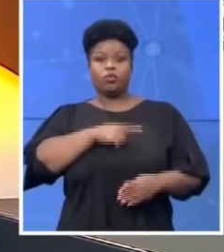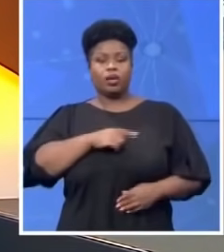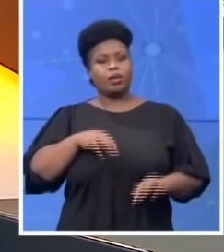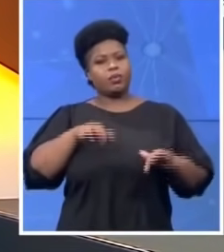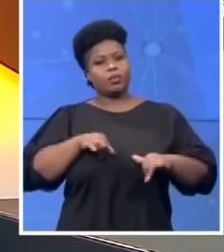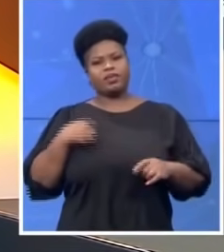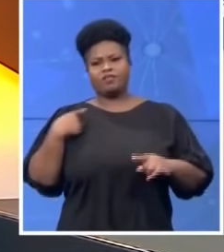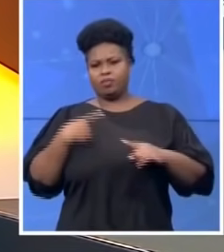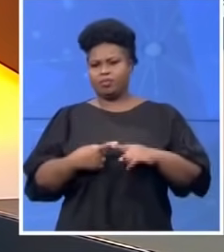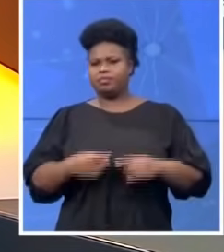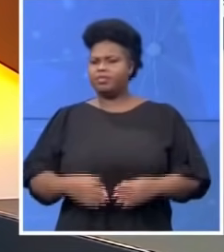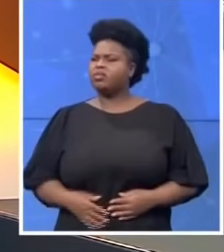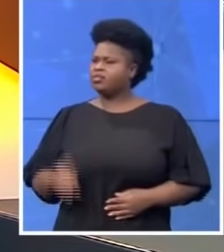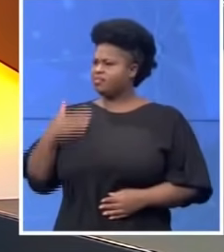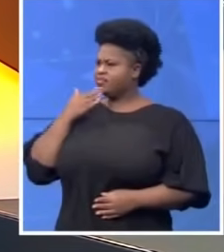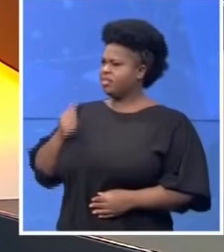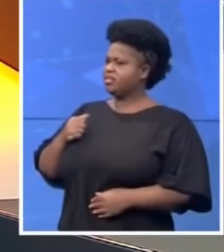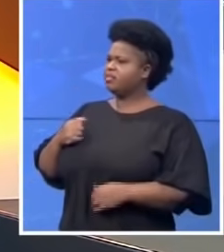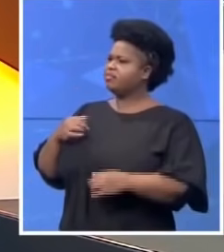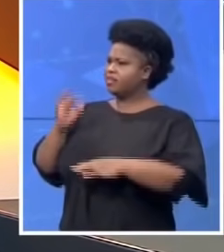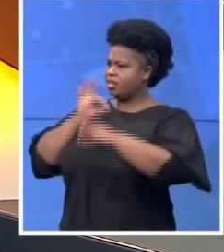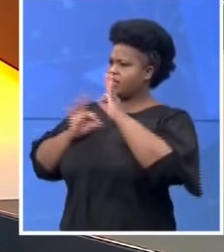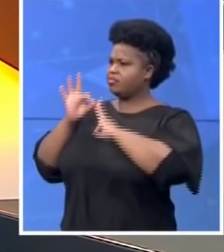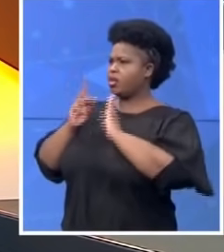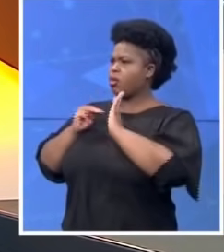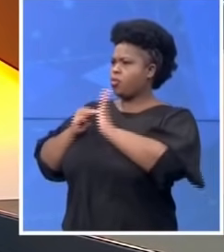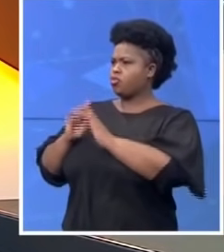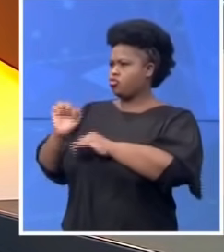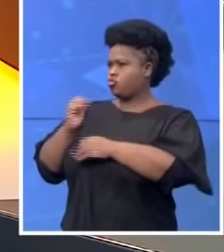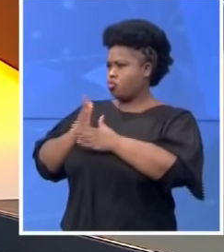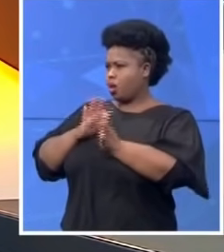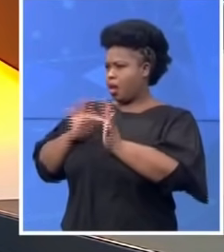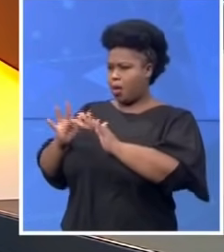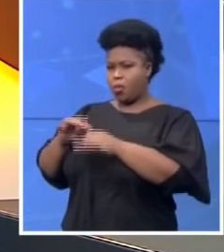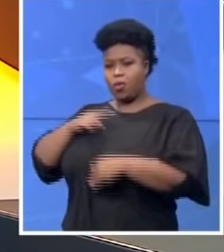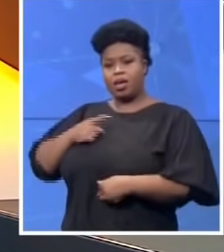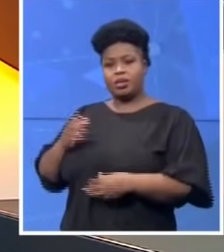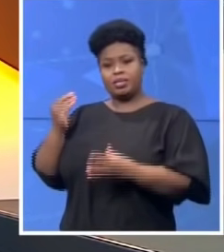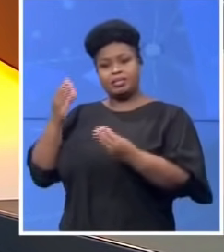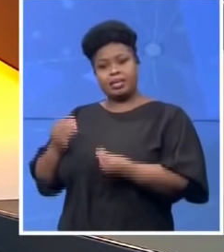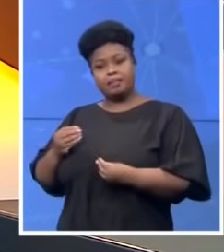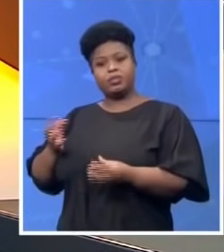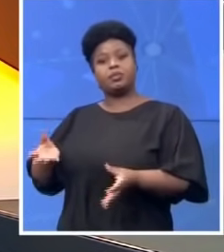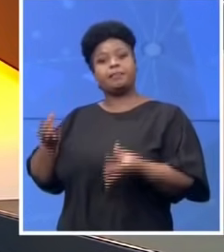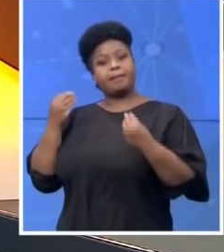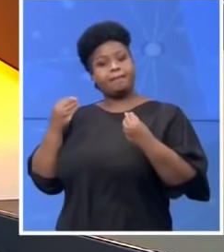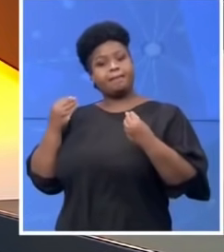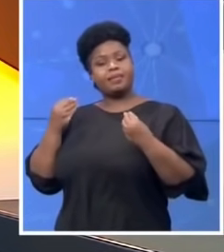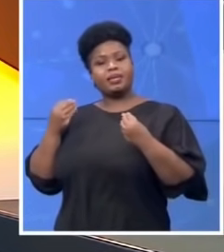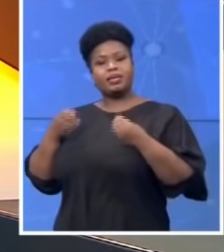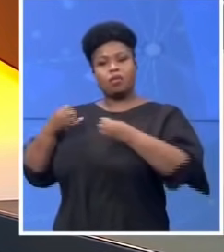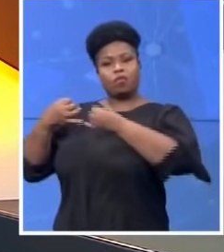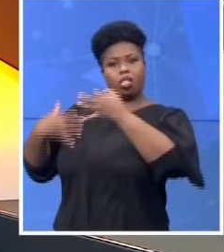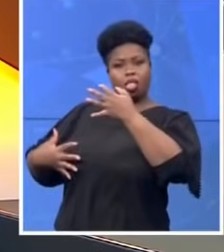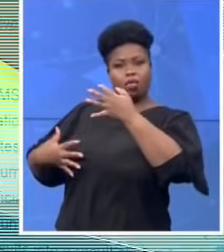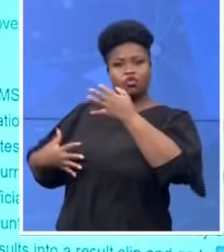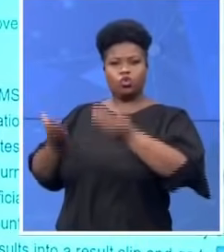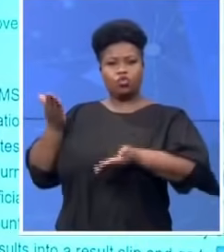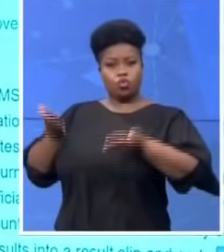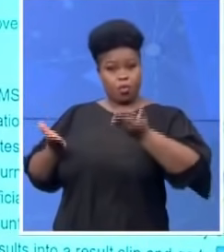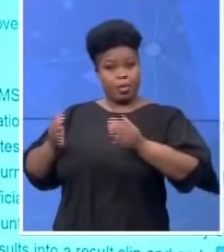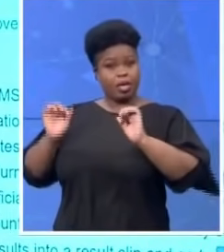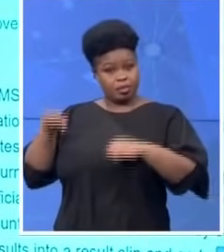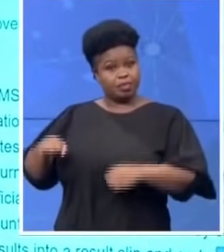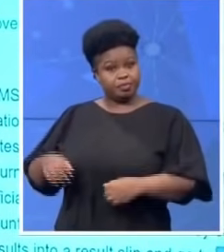mean, what as these figures come in, it works on comparisons, doesn't it? Well, it works on, it